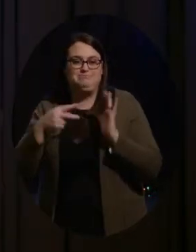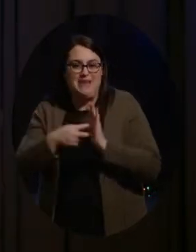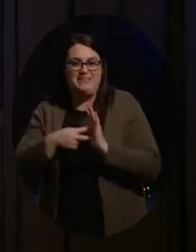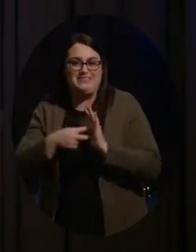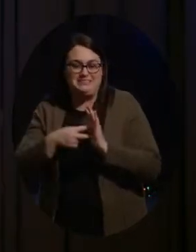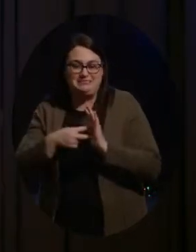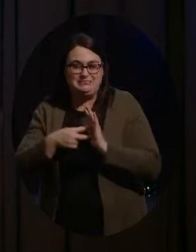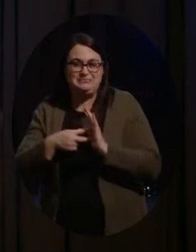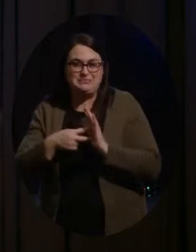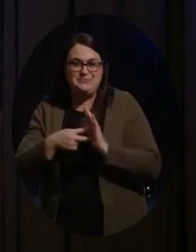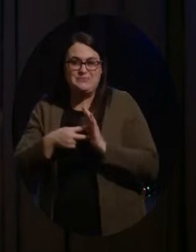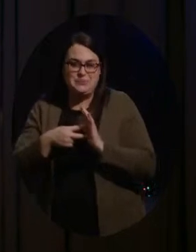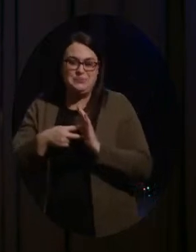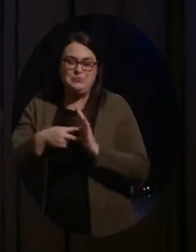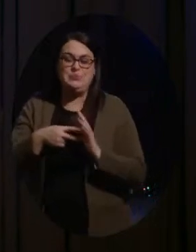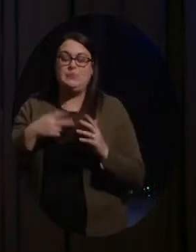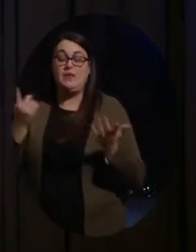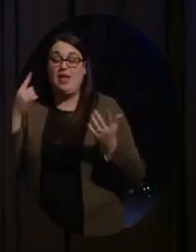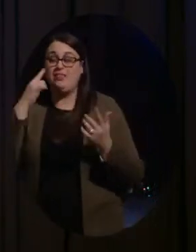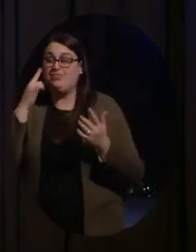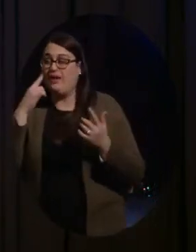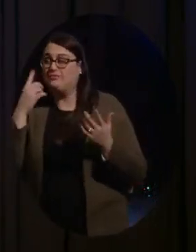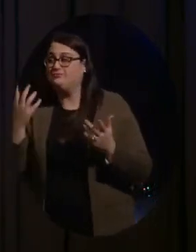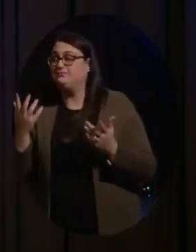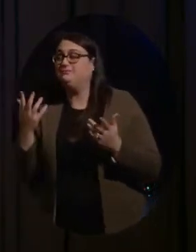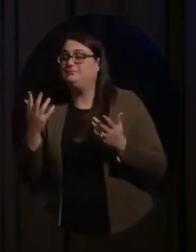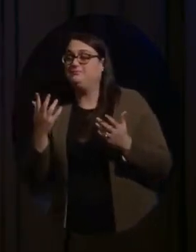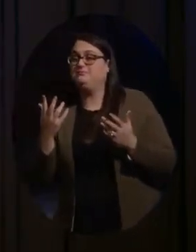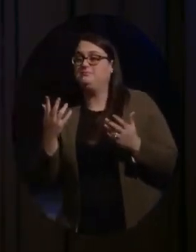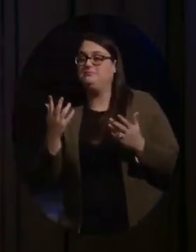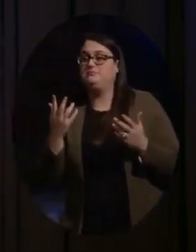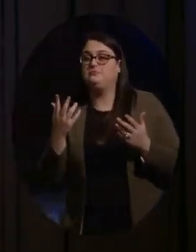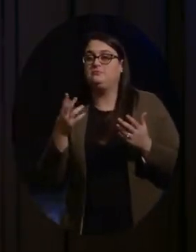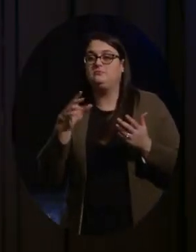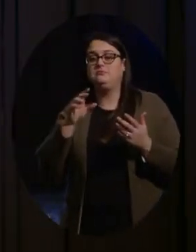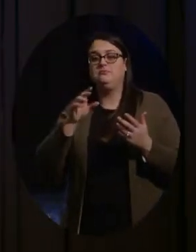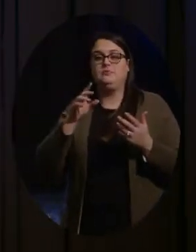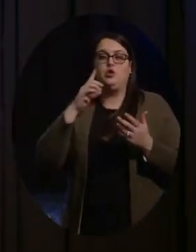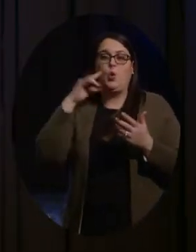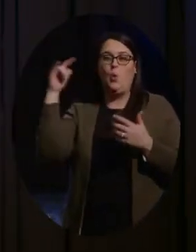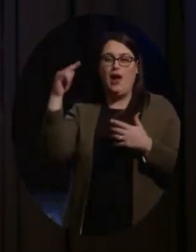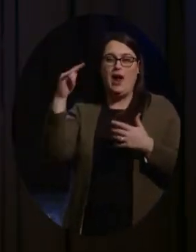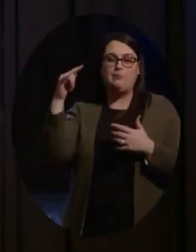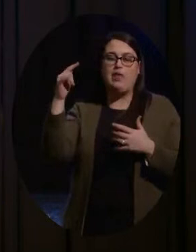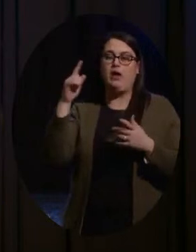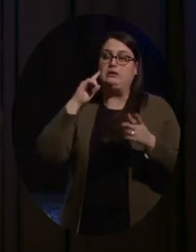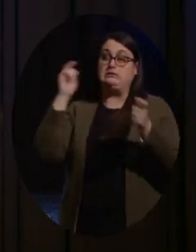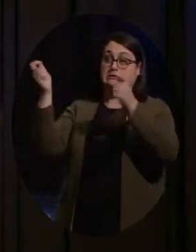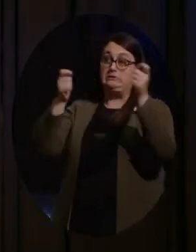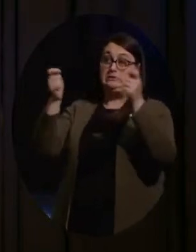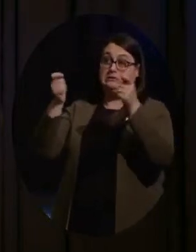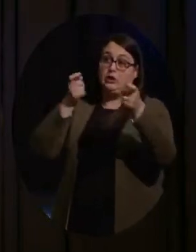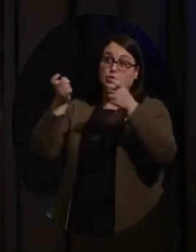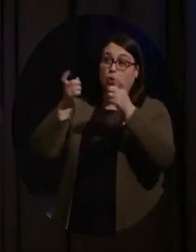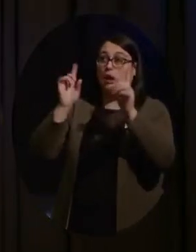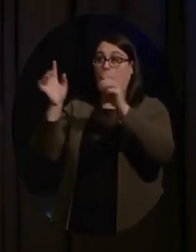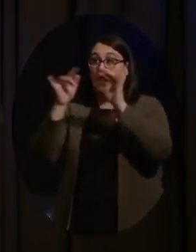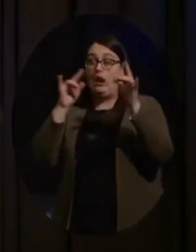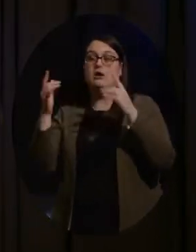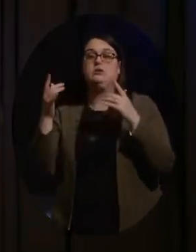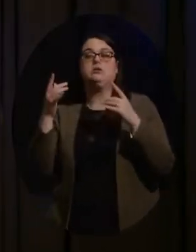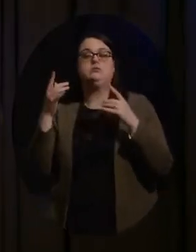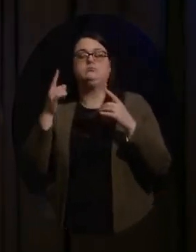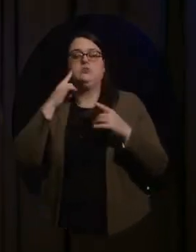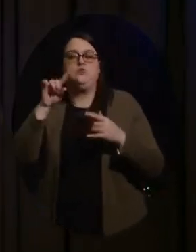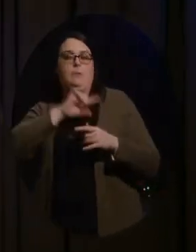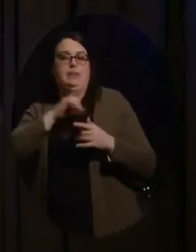looks like. Now think of this as an air traffic control for officers in the field. Using cameras